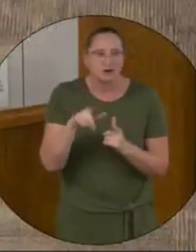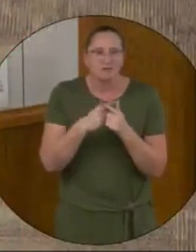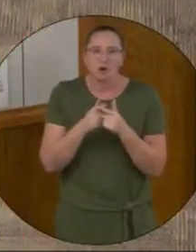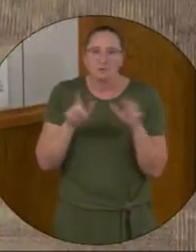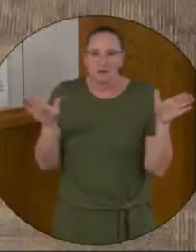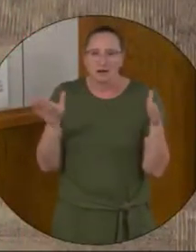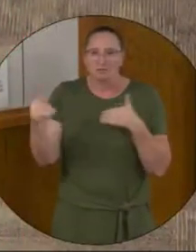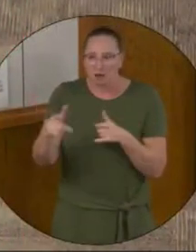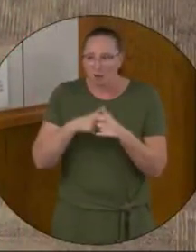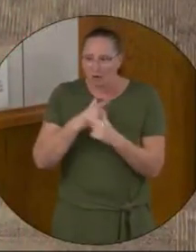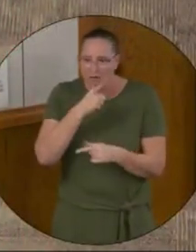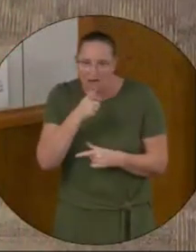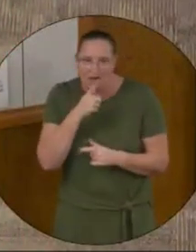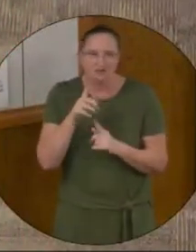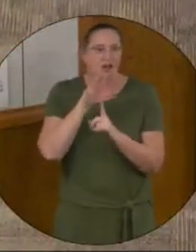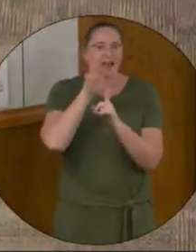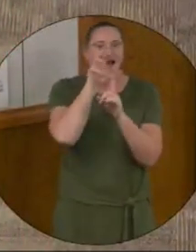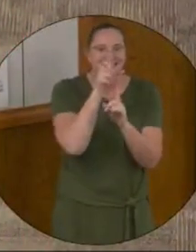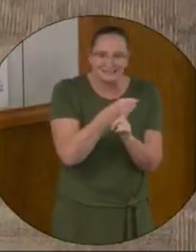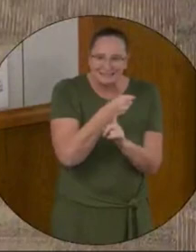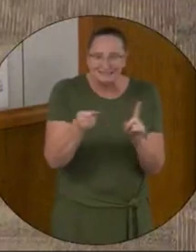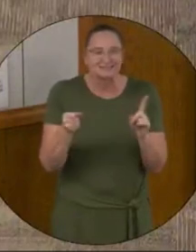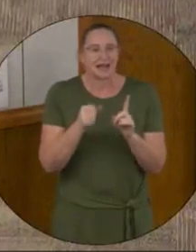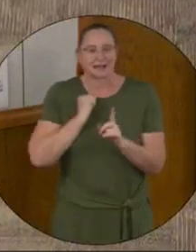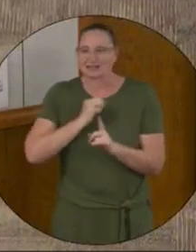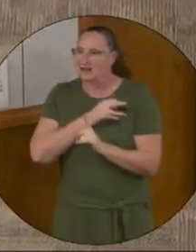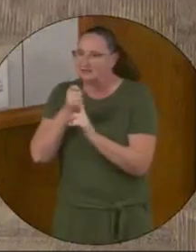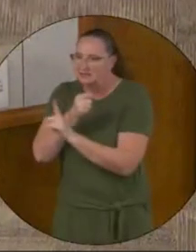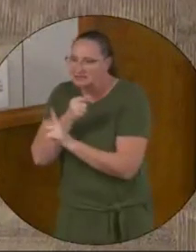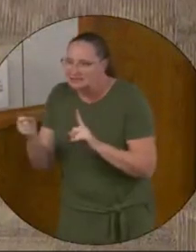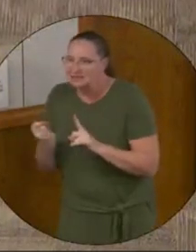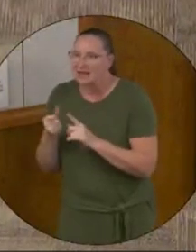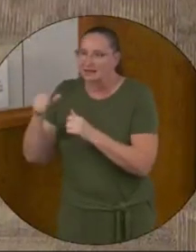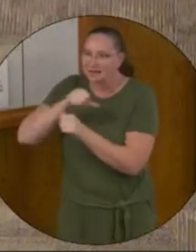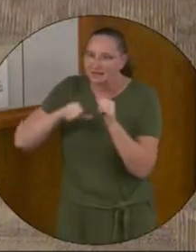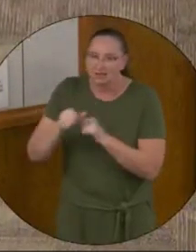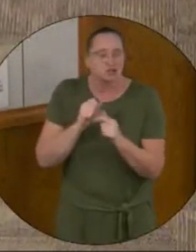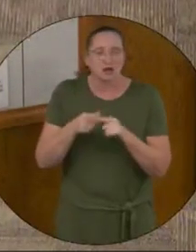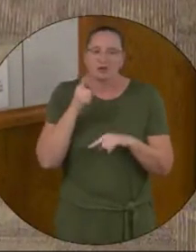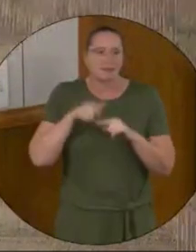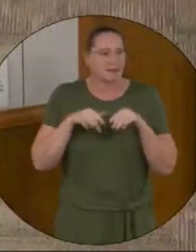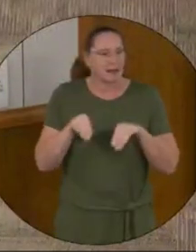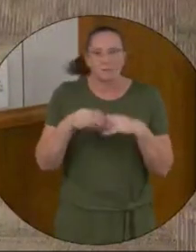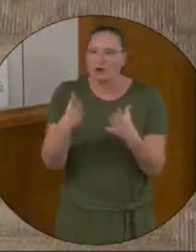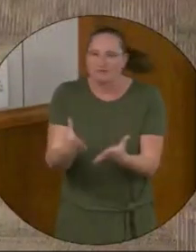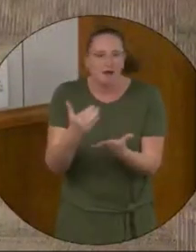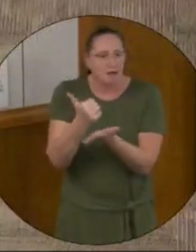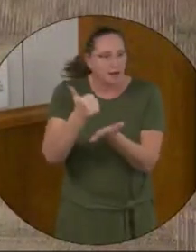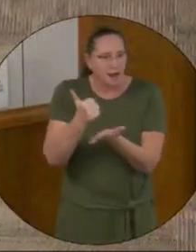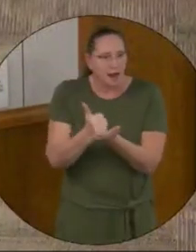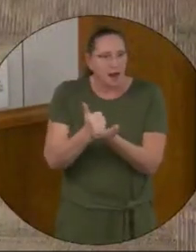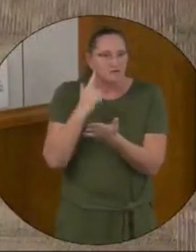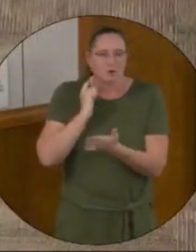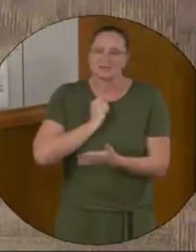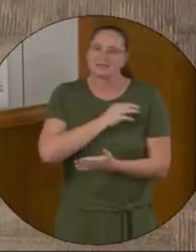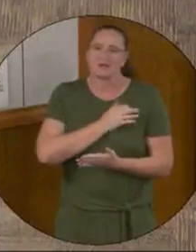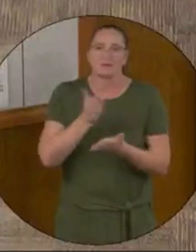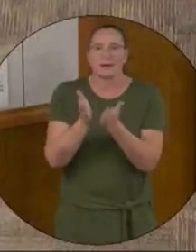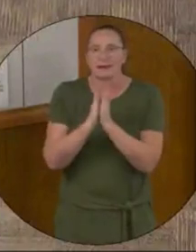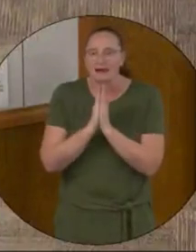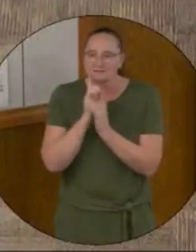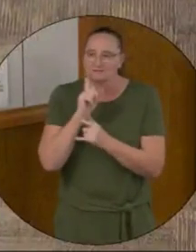Students are attacking each other, attacking staff, because they're screaming for help that we can't provide, help that school staff have been asking for years at this